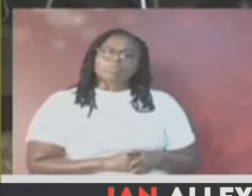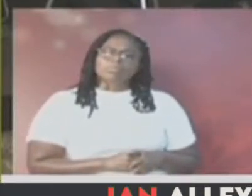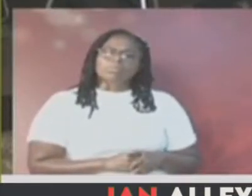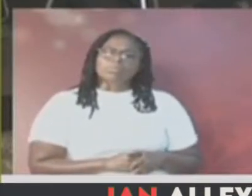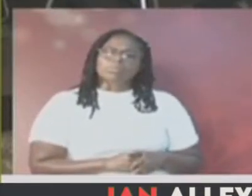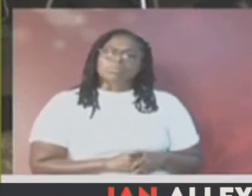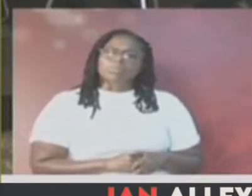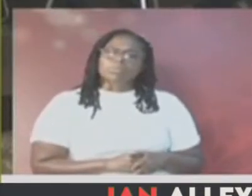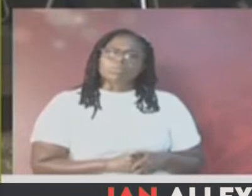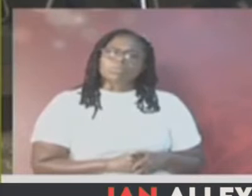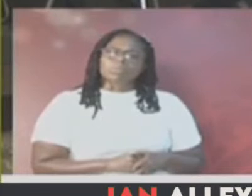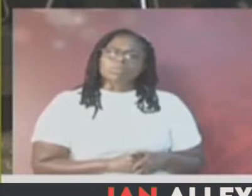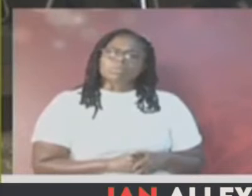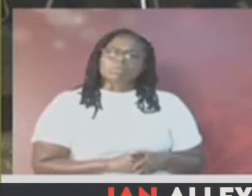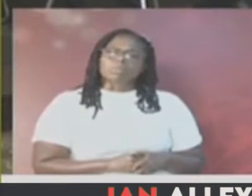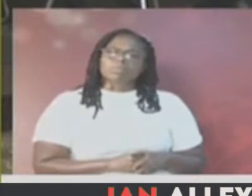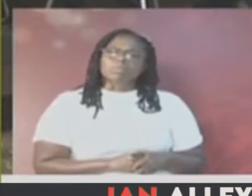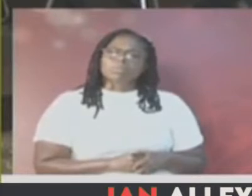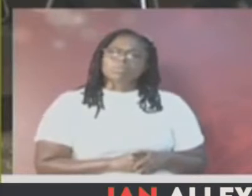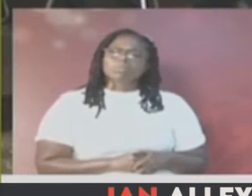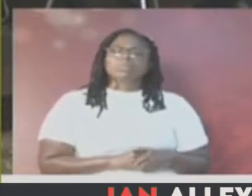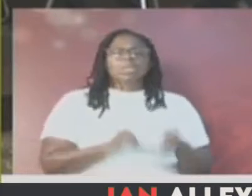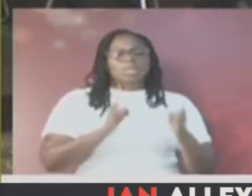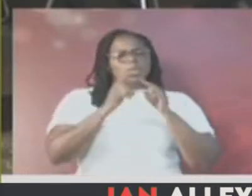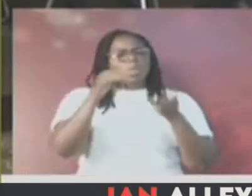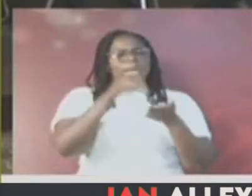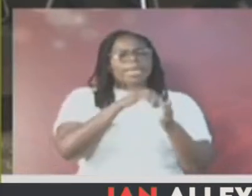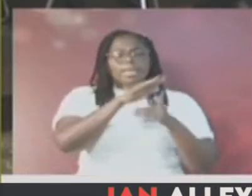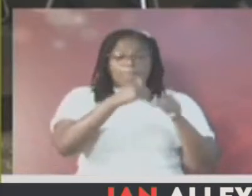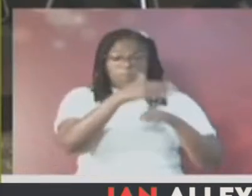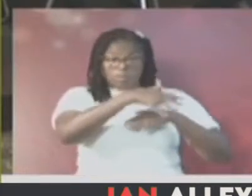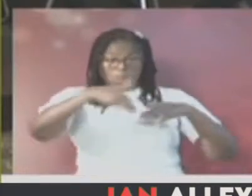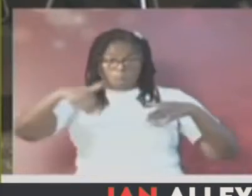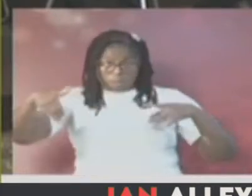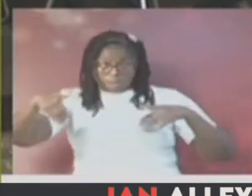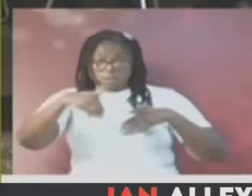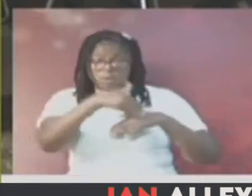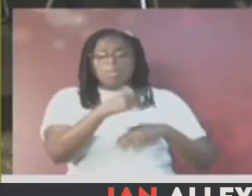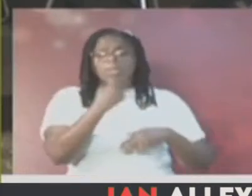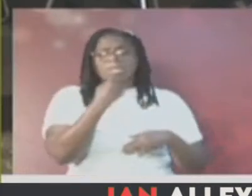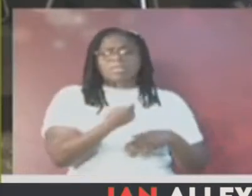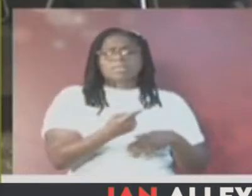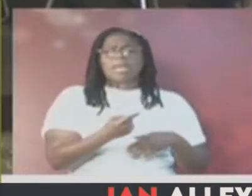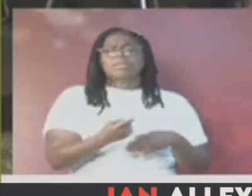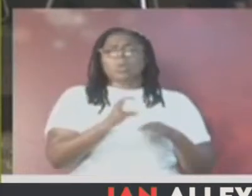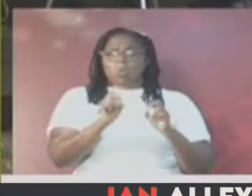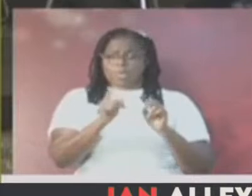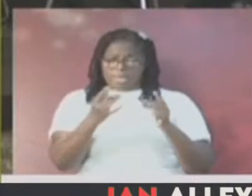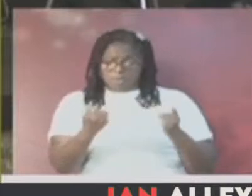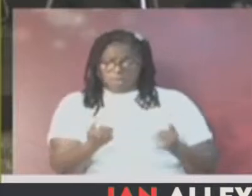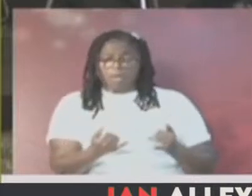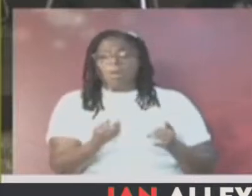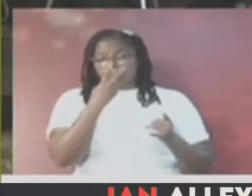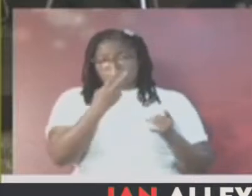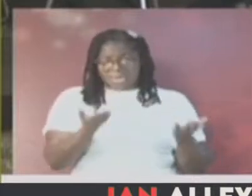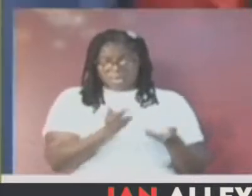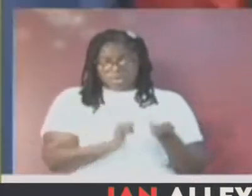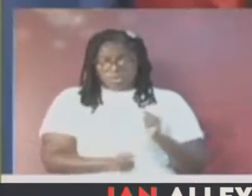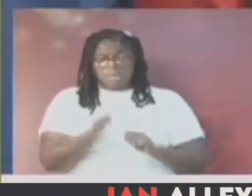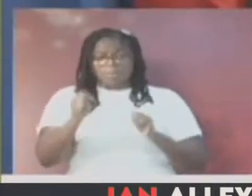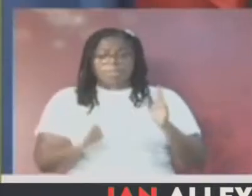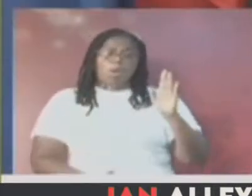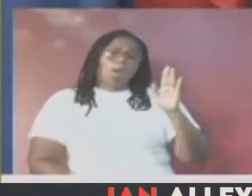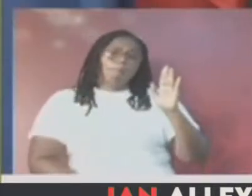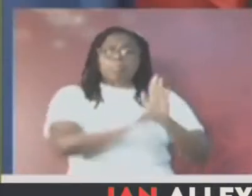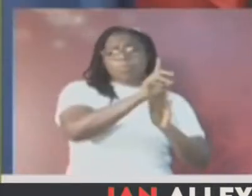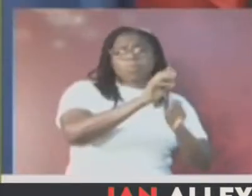the borders remain as closed as possible to ensure that we do not see a resurgence or another wave of the virus. That was